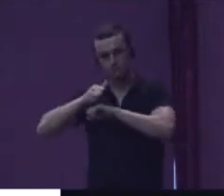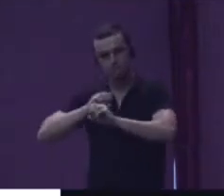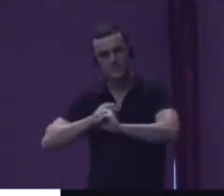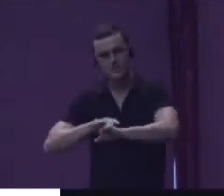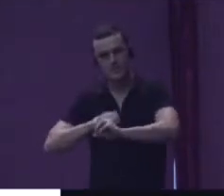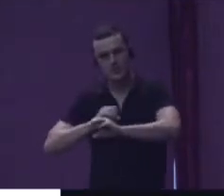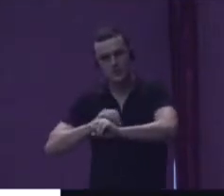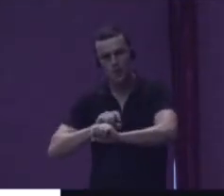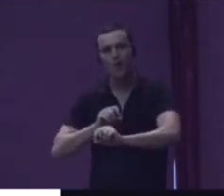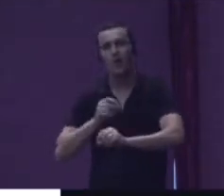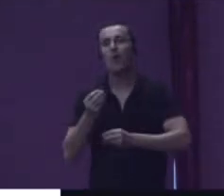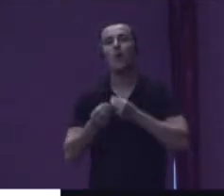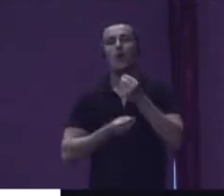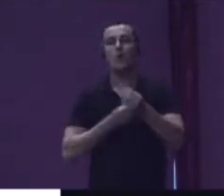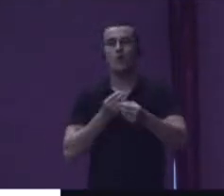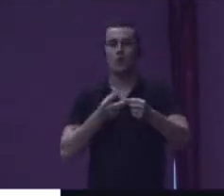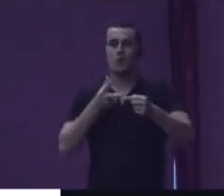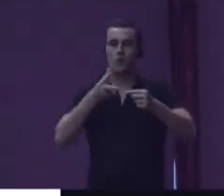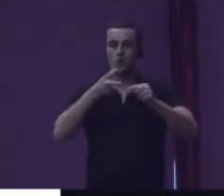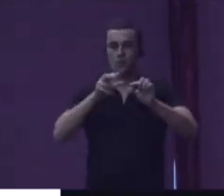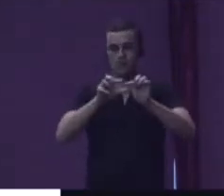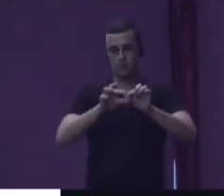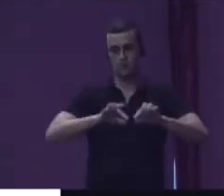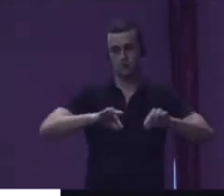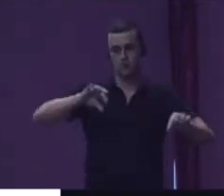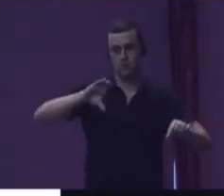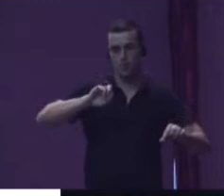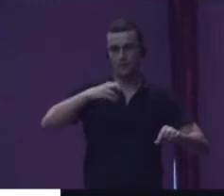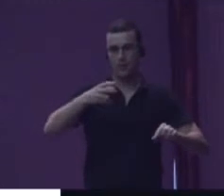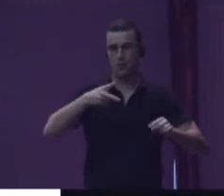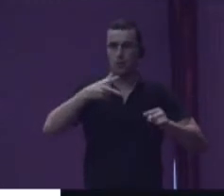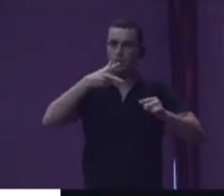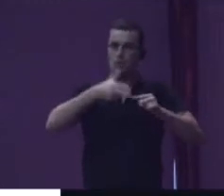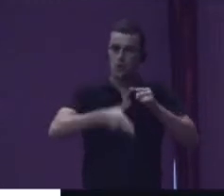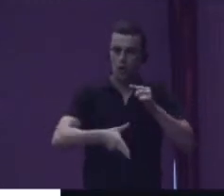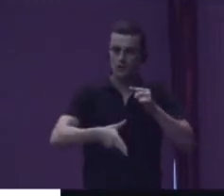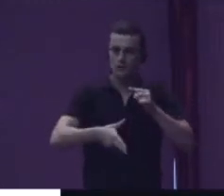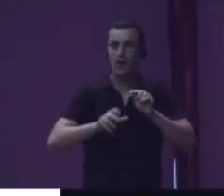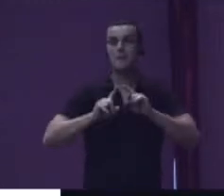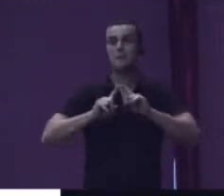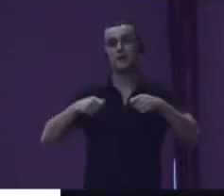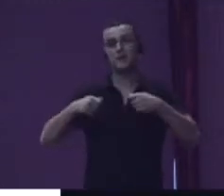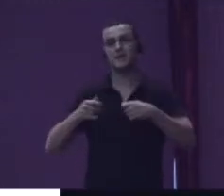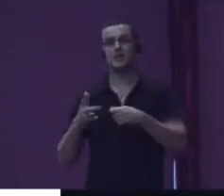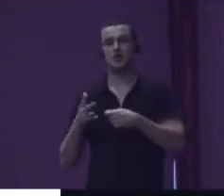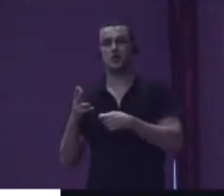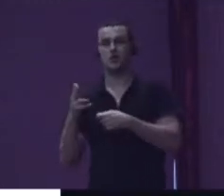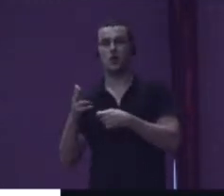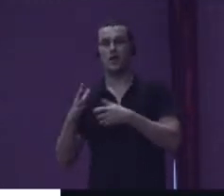sterile, but how many of the scissors they use are actually sterile is very questionable.